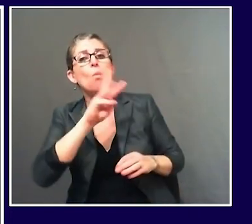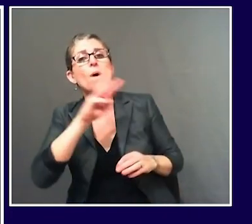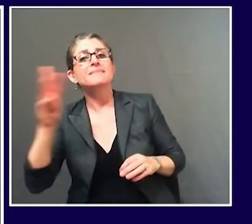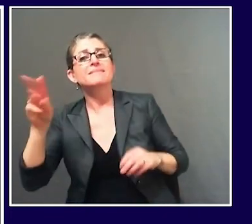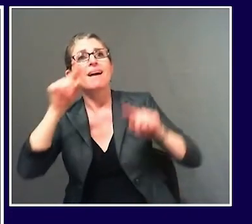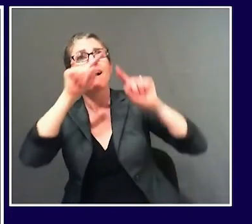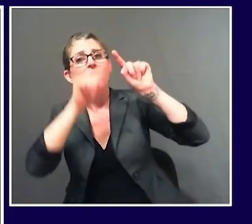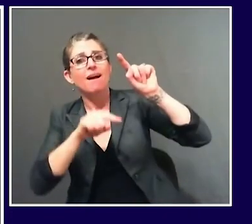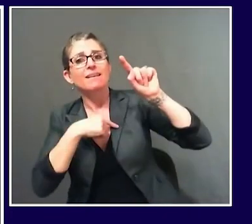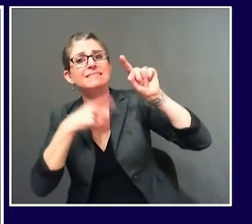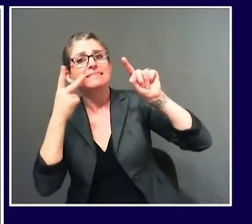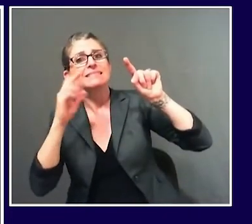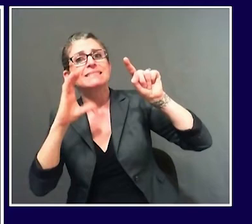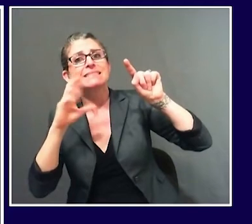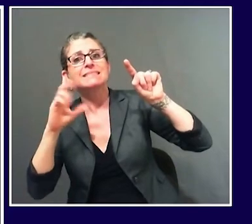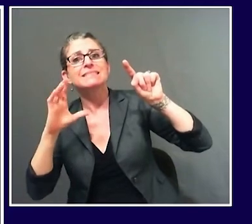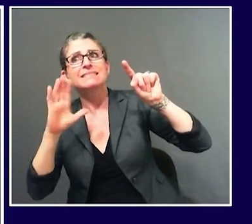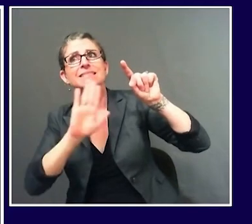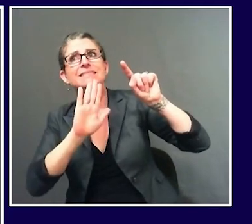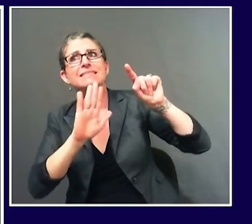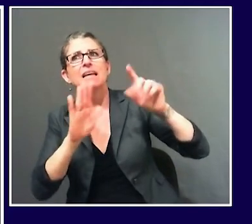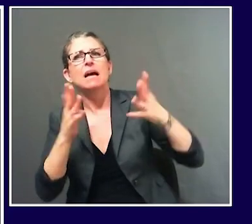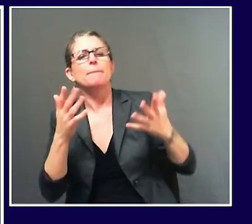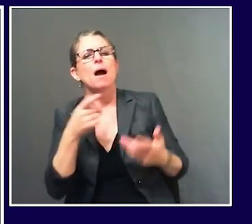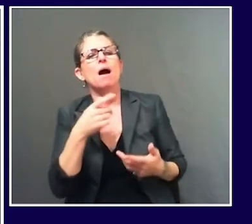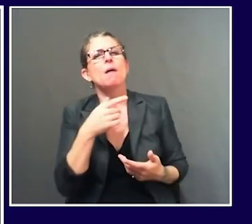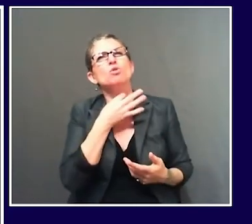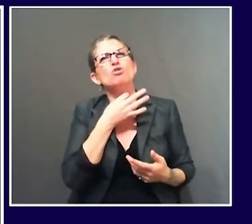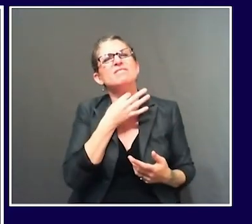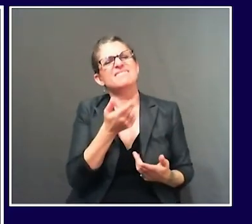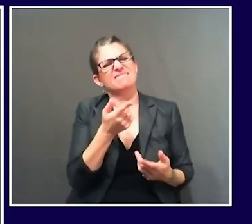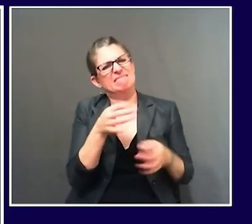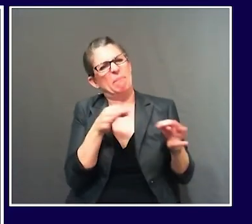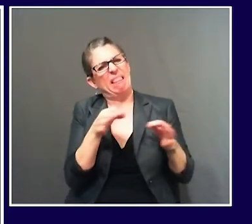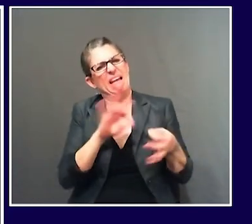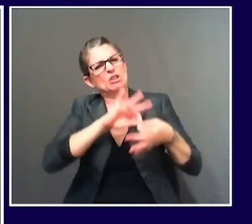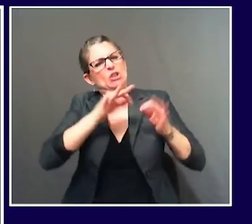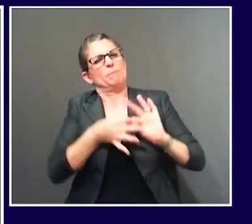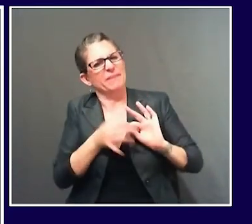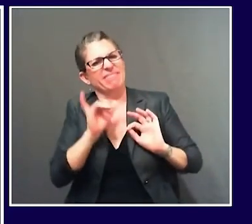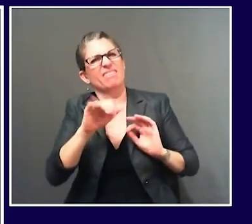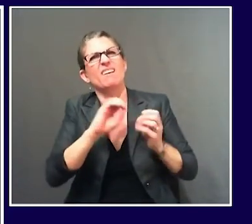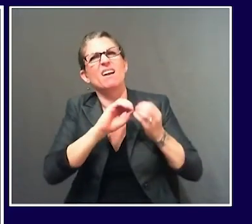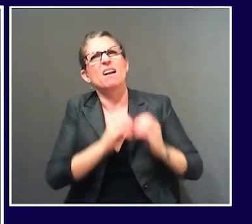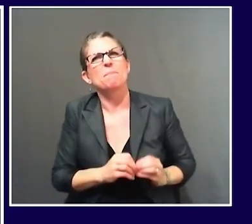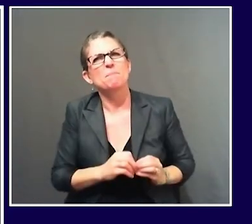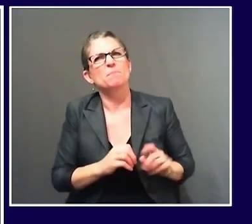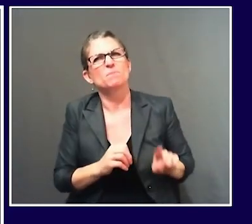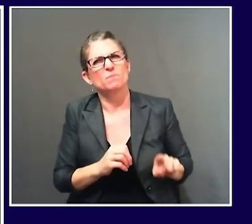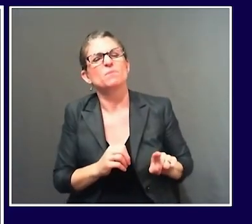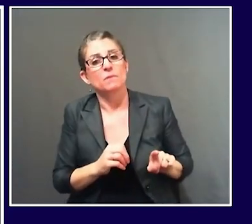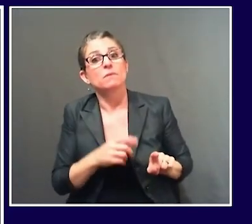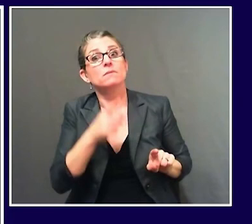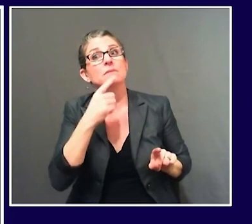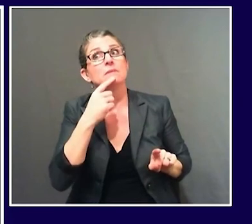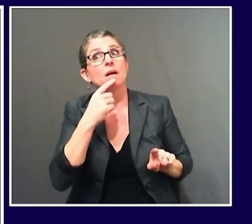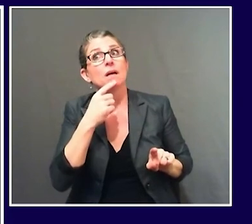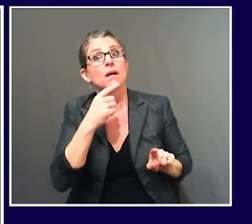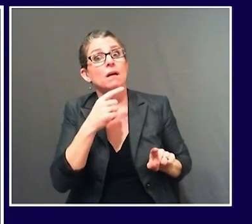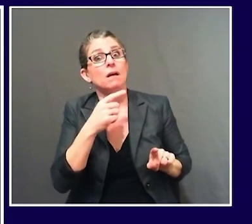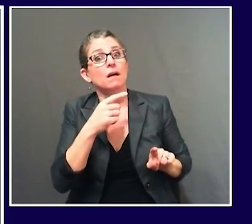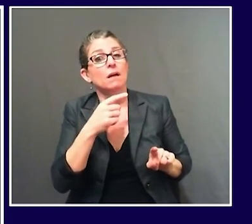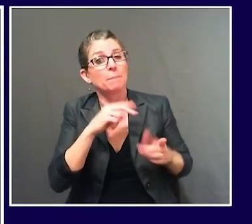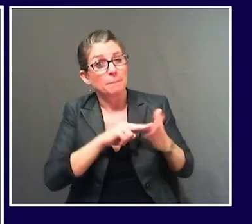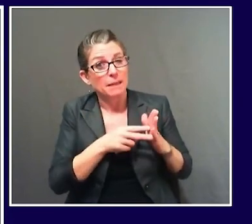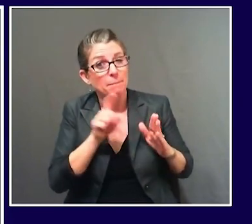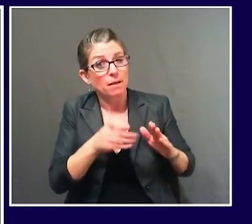there, what you're worried about, and do you think it's trending in the right direction? Sure. So there, just to recap, and